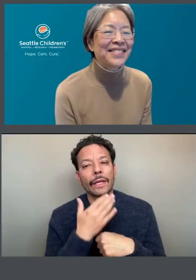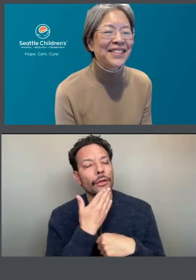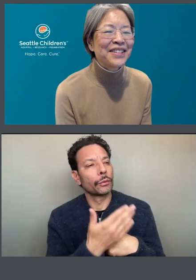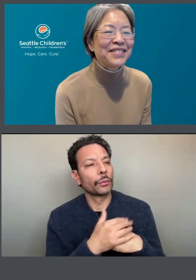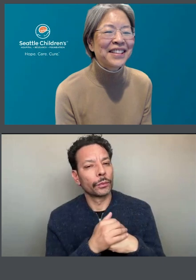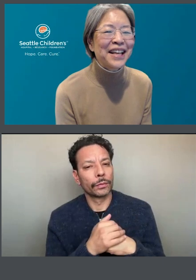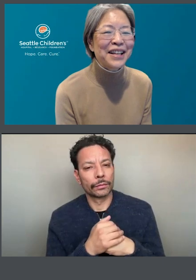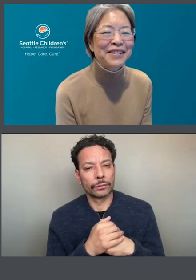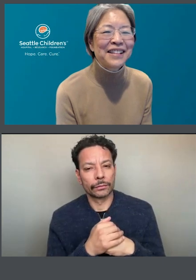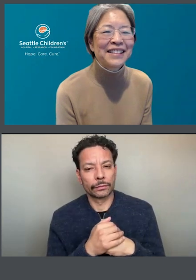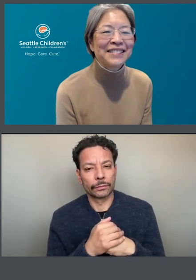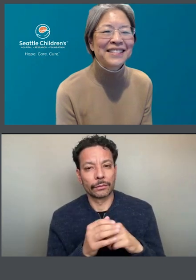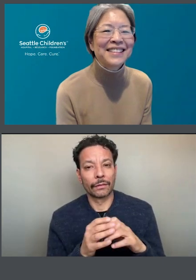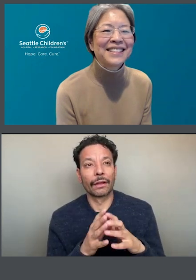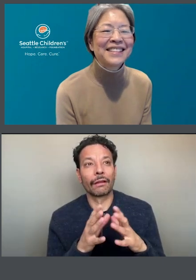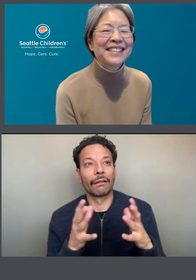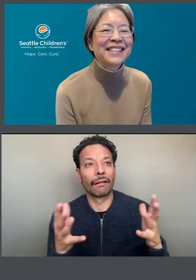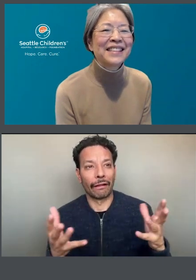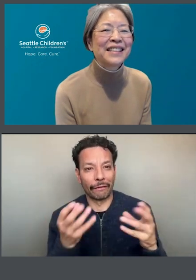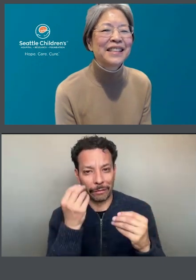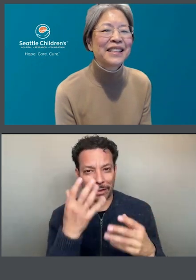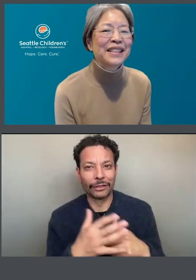you. Covered a lot of ground.